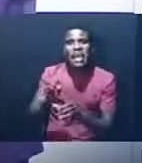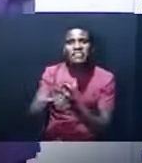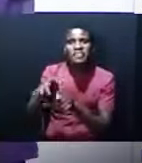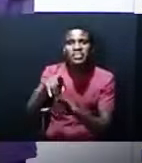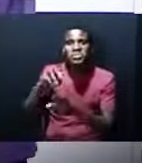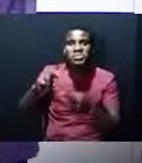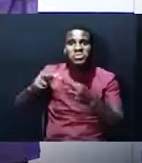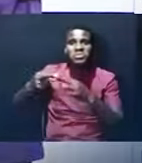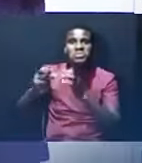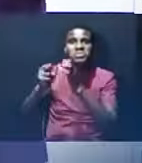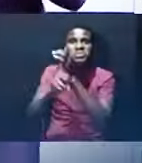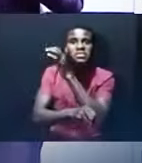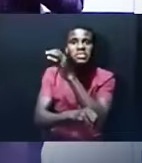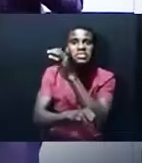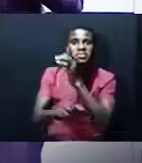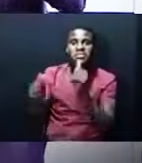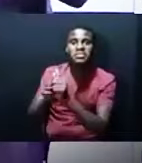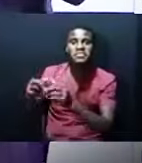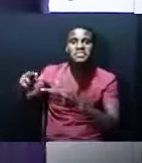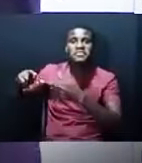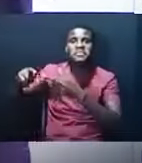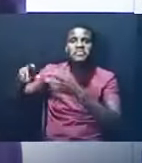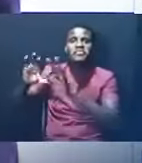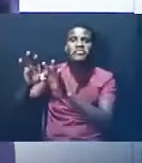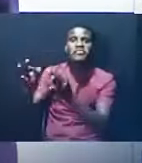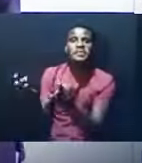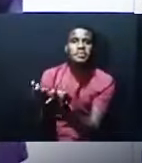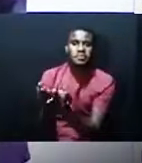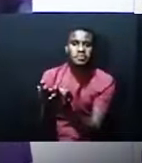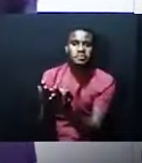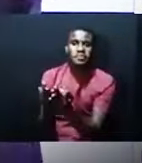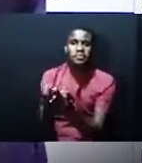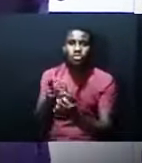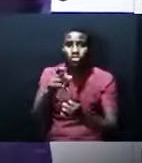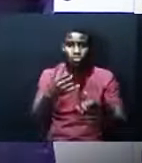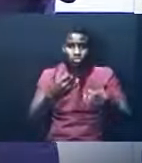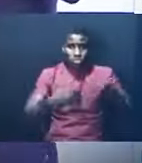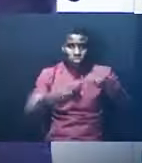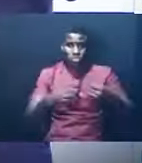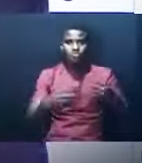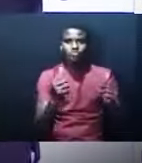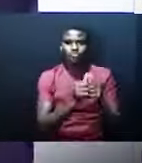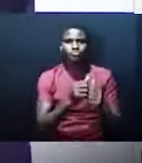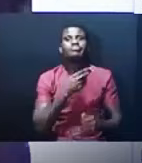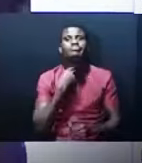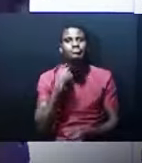You had an issue with the pastor.